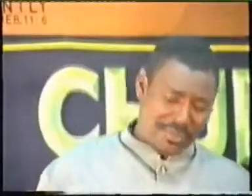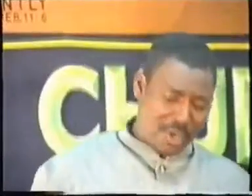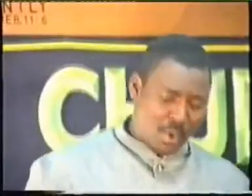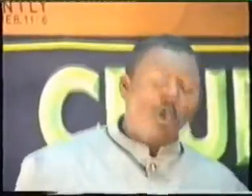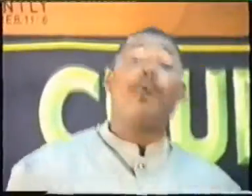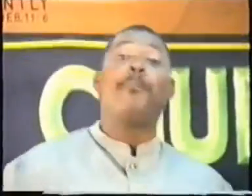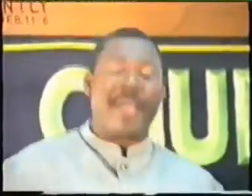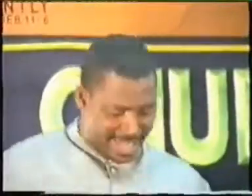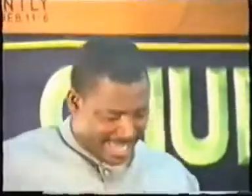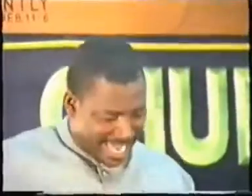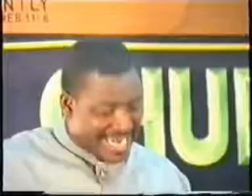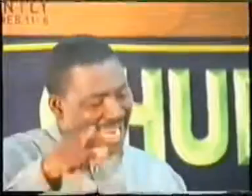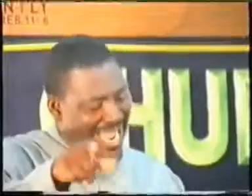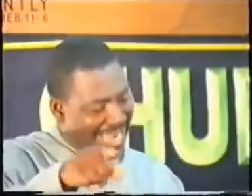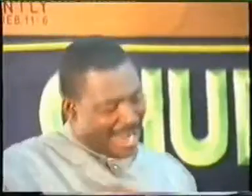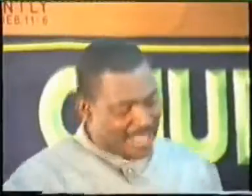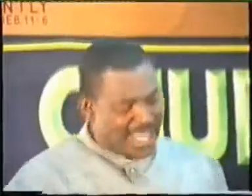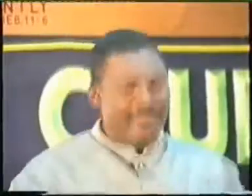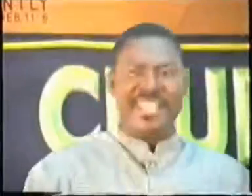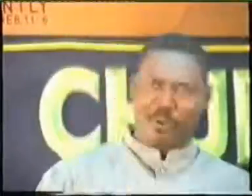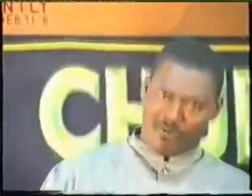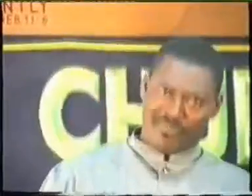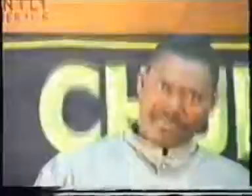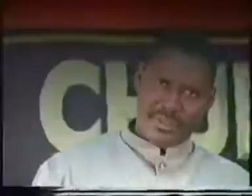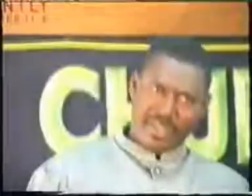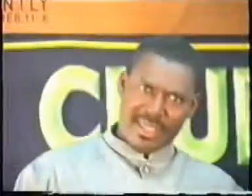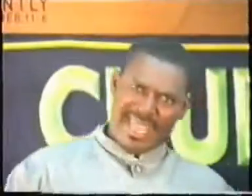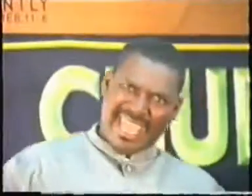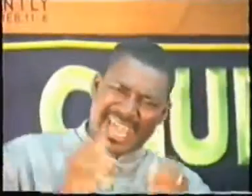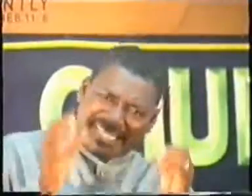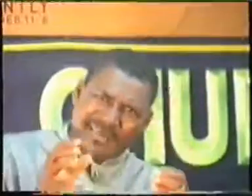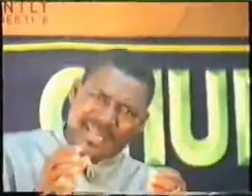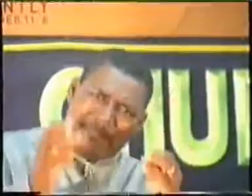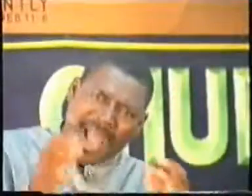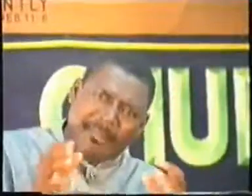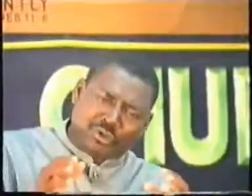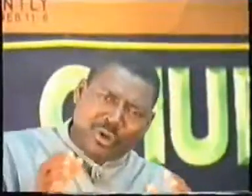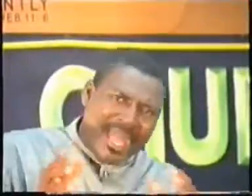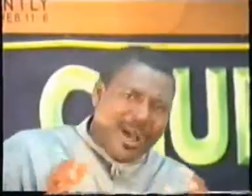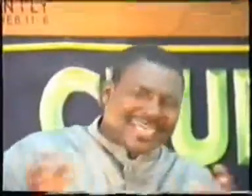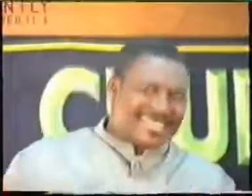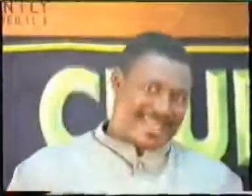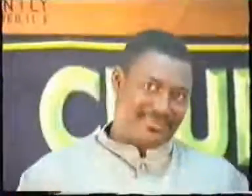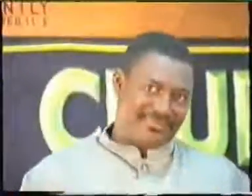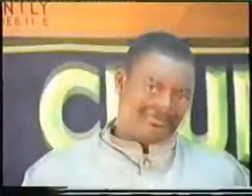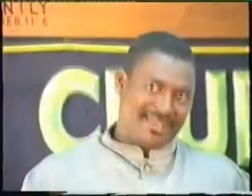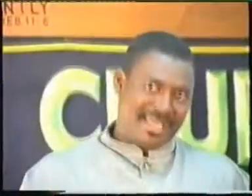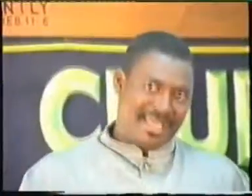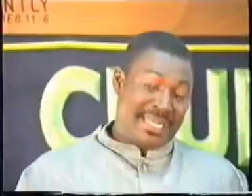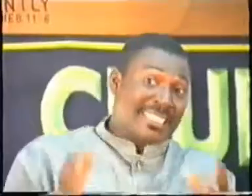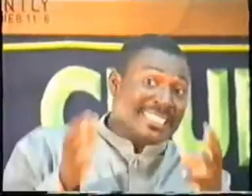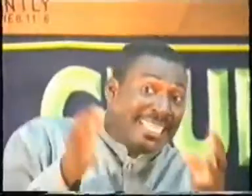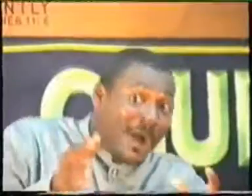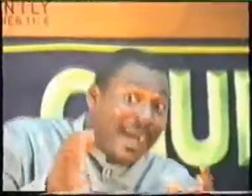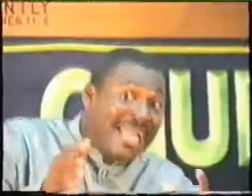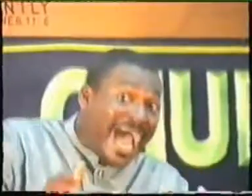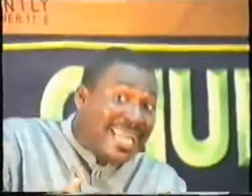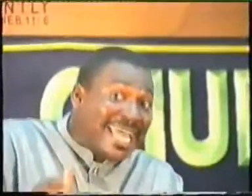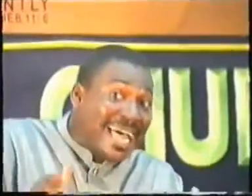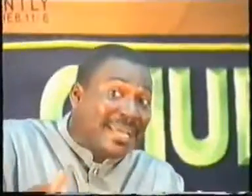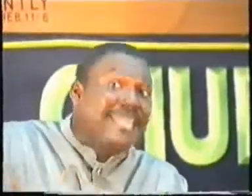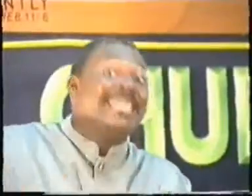crossono, Wau Pe, and a Sana Dano, Ibina War. Eddie Timina Bible so and Wakasa. Namachacha,